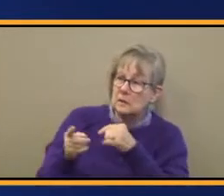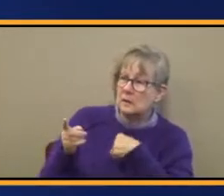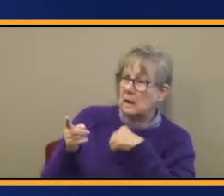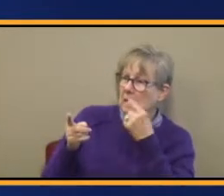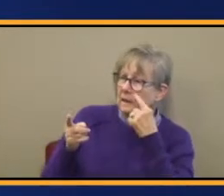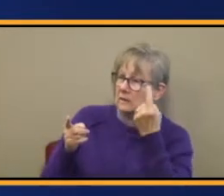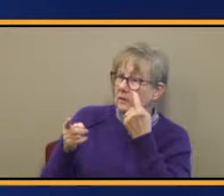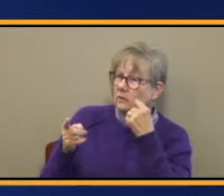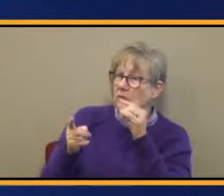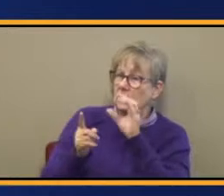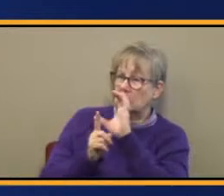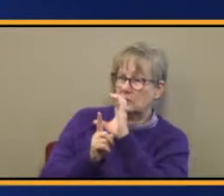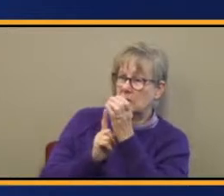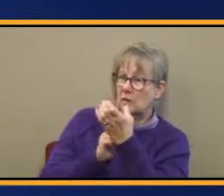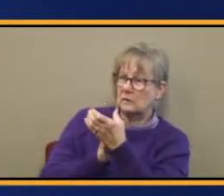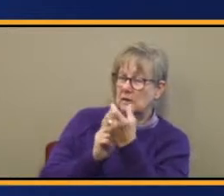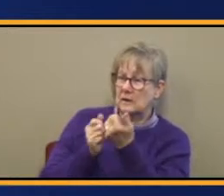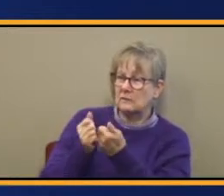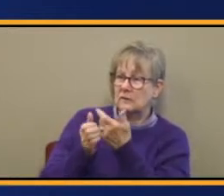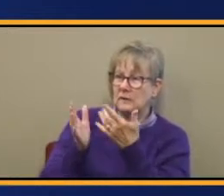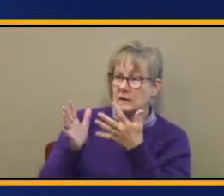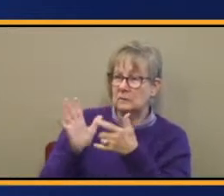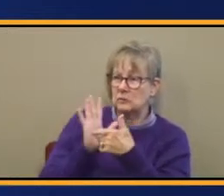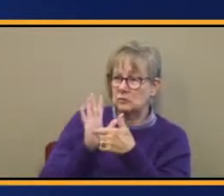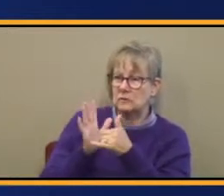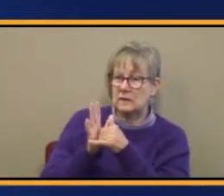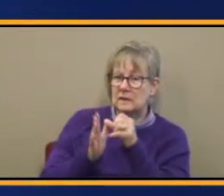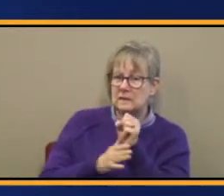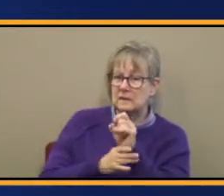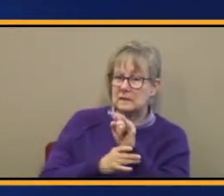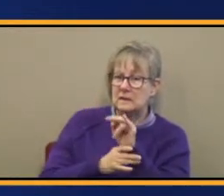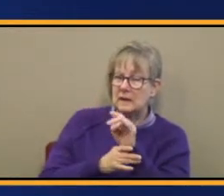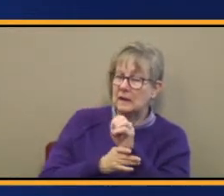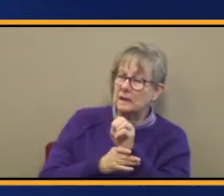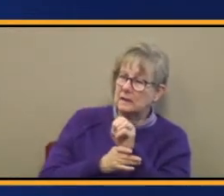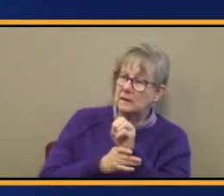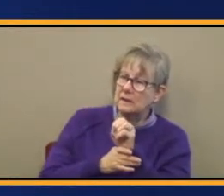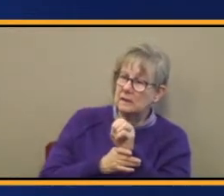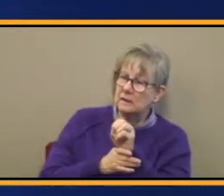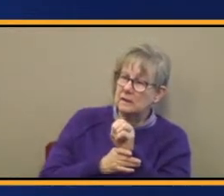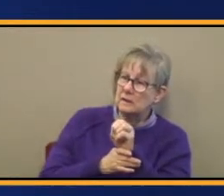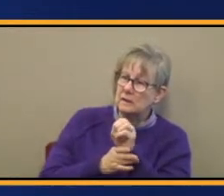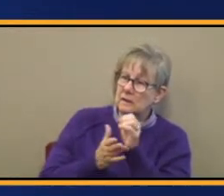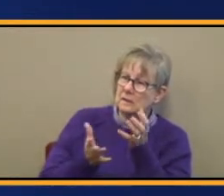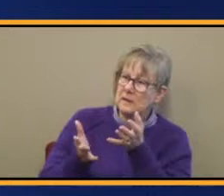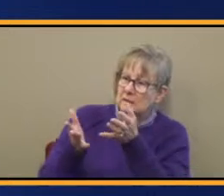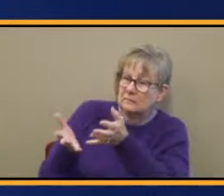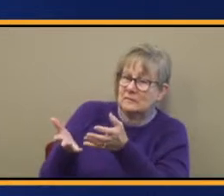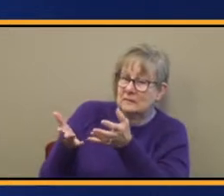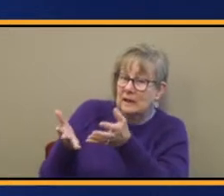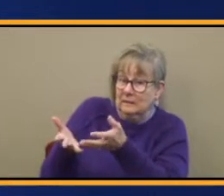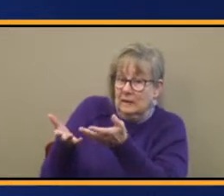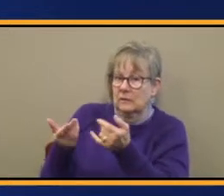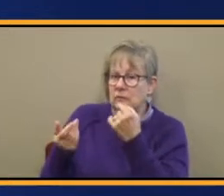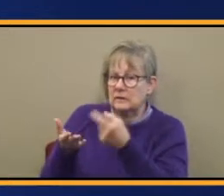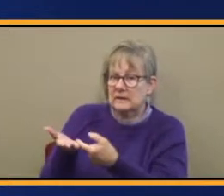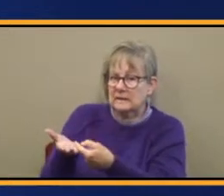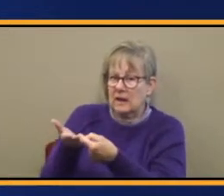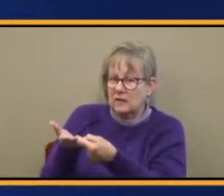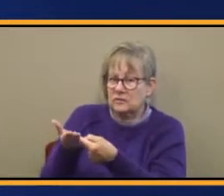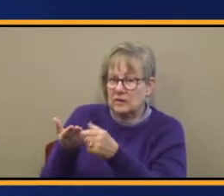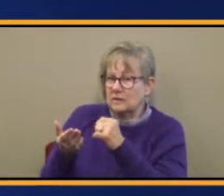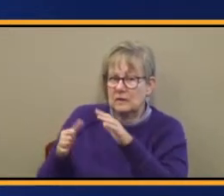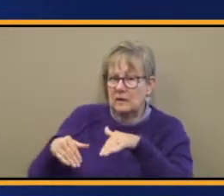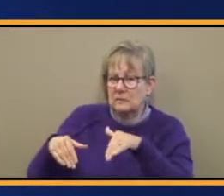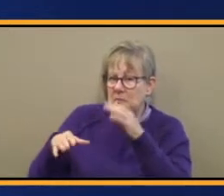for context, everything that's been shown on that slide doesn't mean that that's up for discussion. These are council decisions in terms of what's